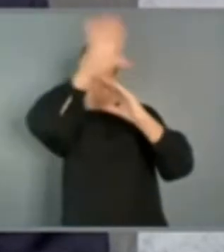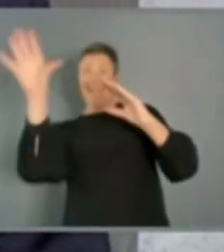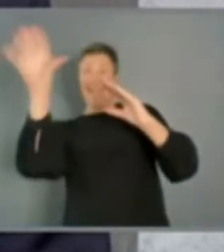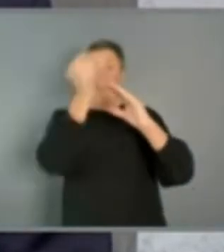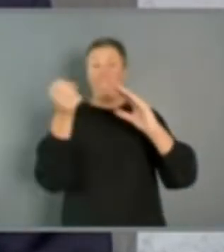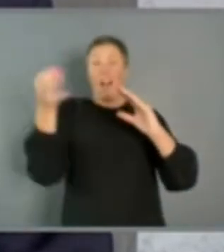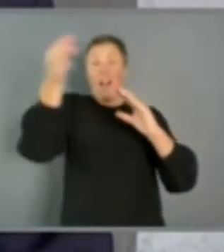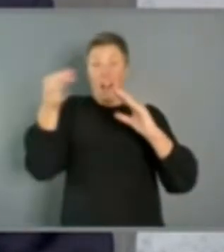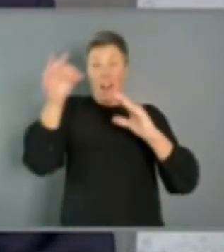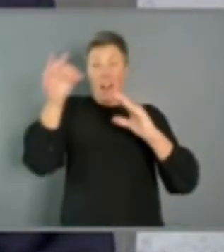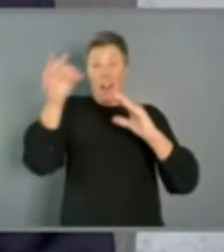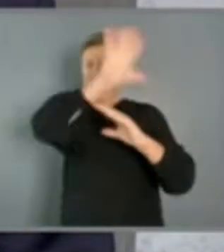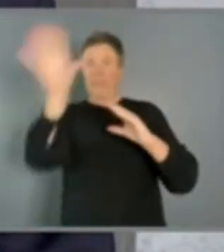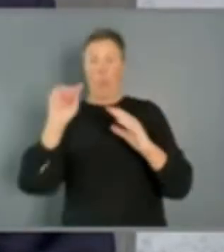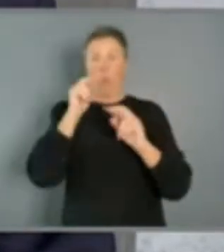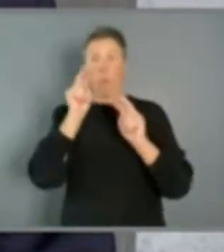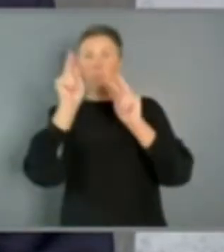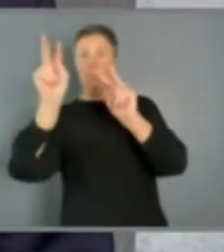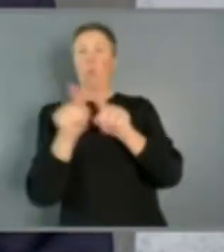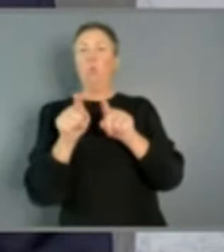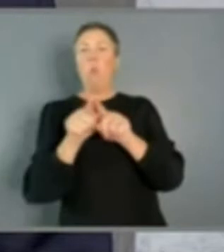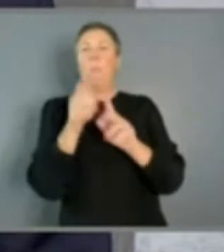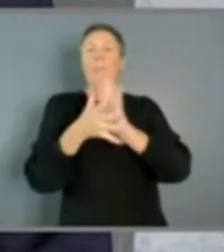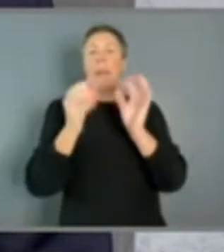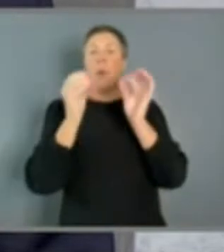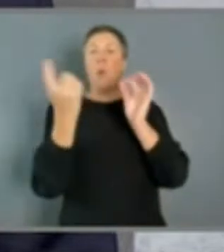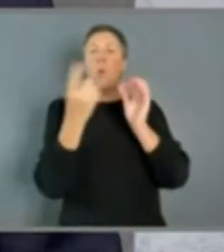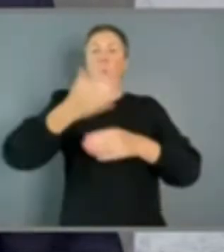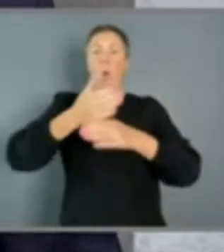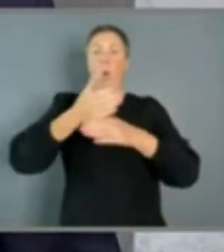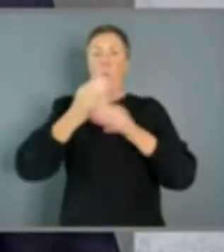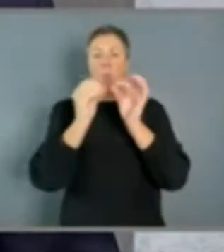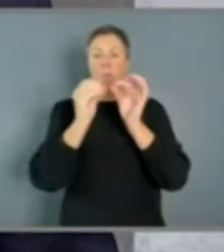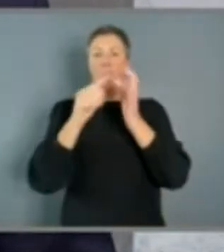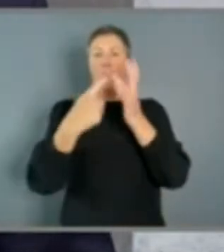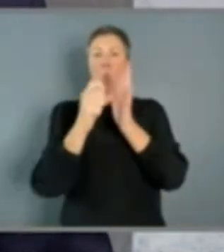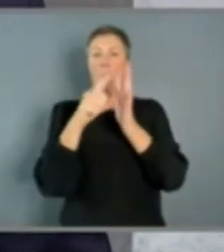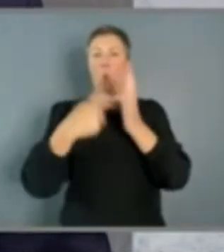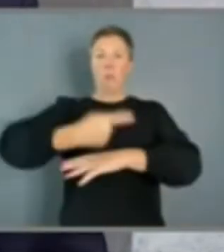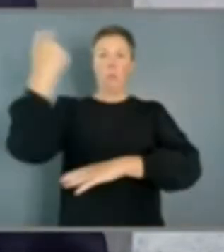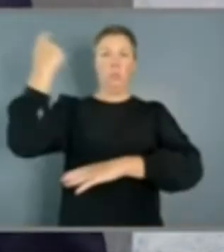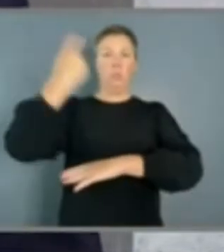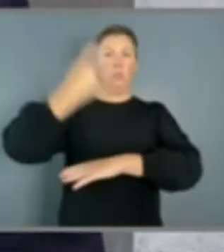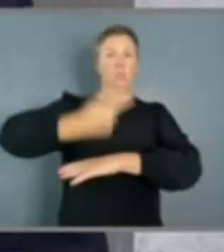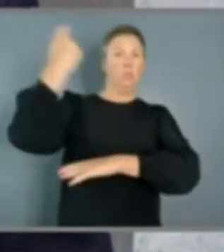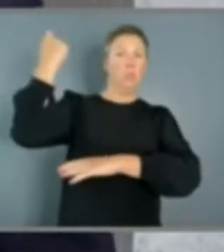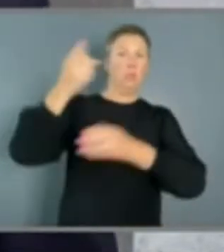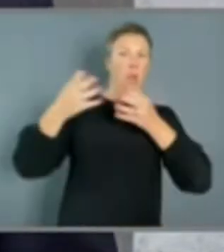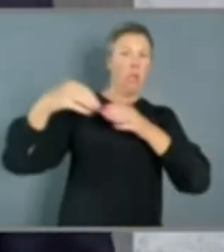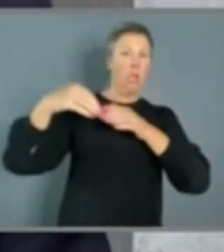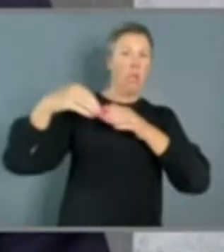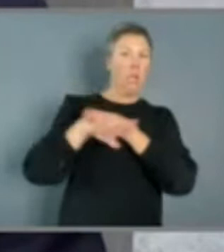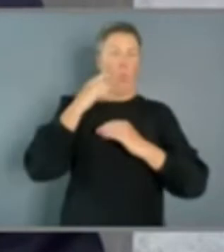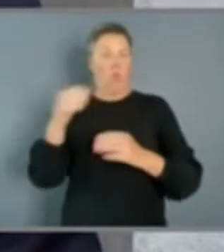the visibility of the presence of the Border Force in managing that border. But importantly, after, I think, very good discussions